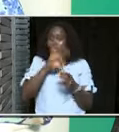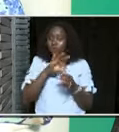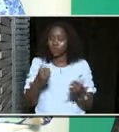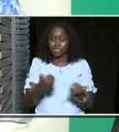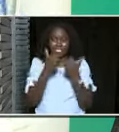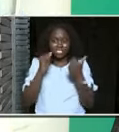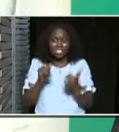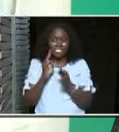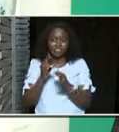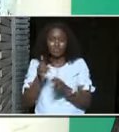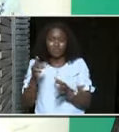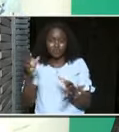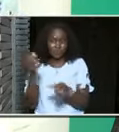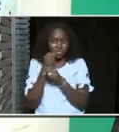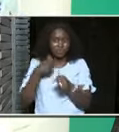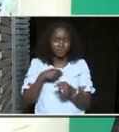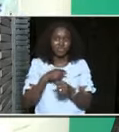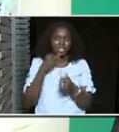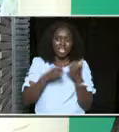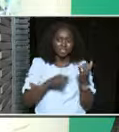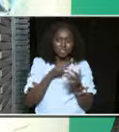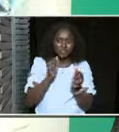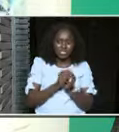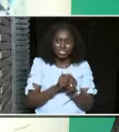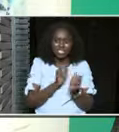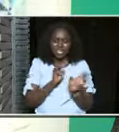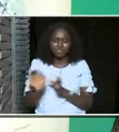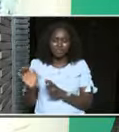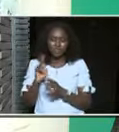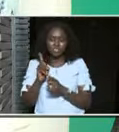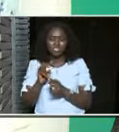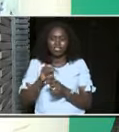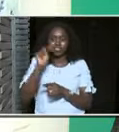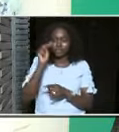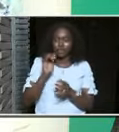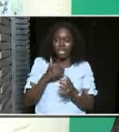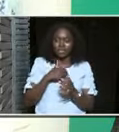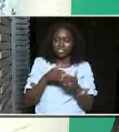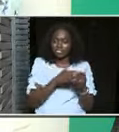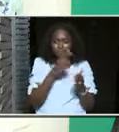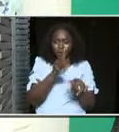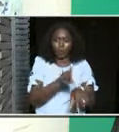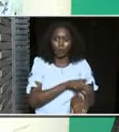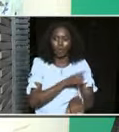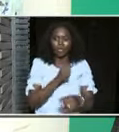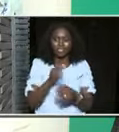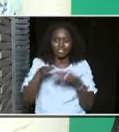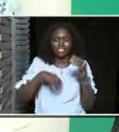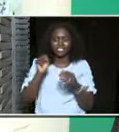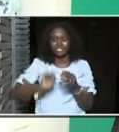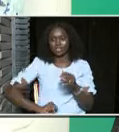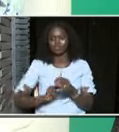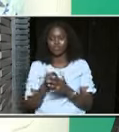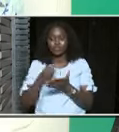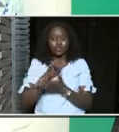win, we're going to end up with a lopsided arrangement where the North would have led for much longer than the southern part of the country. Those were the